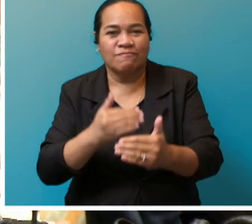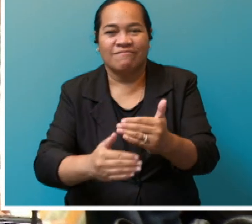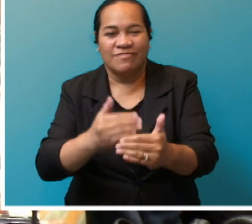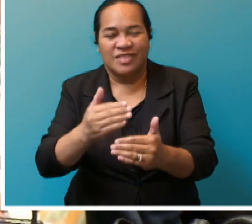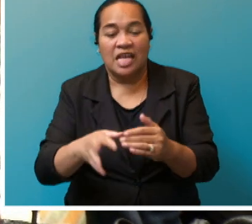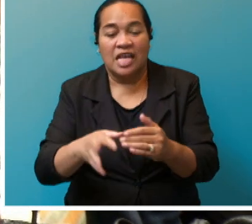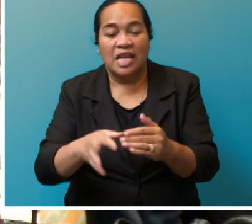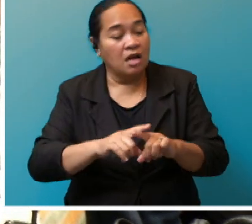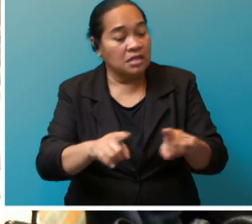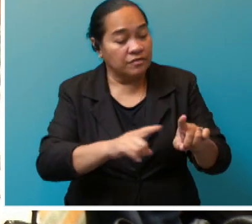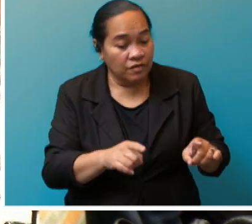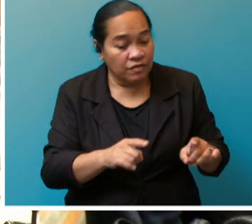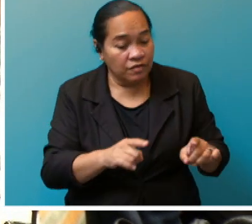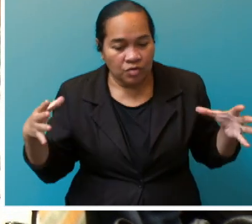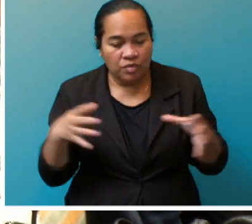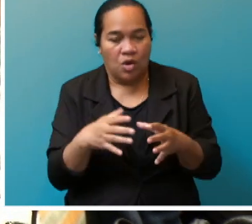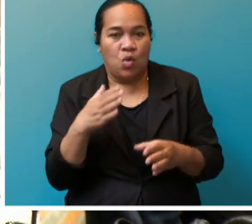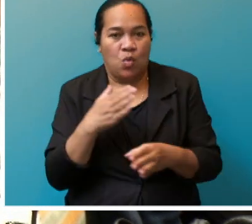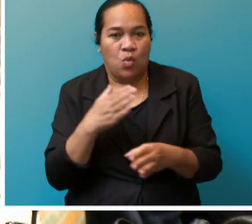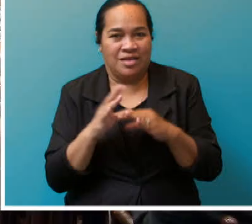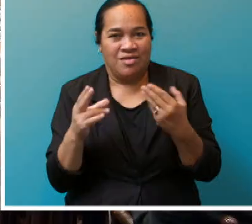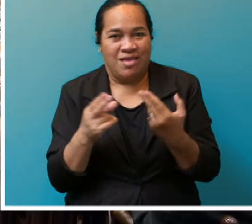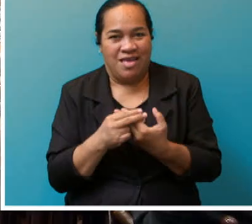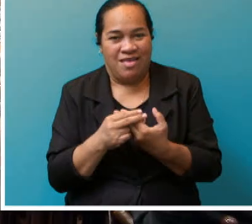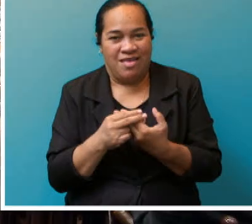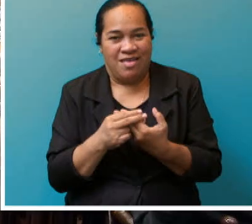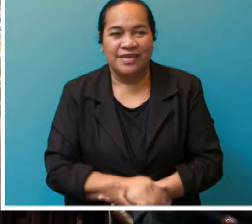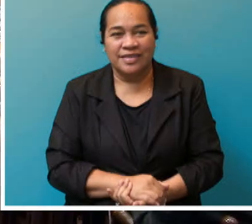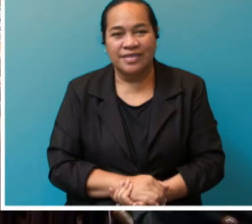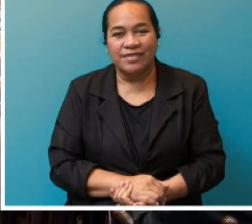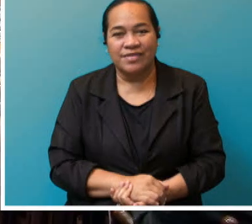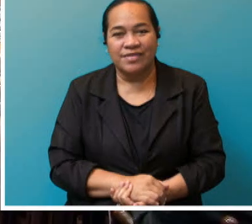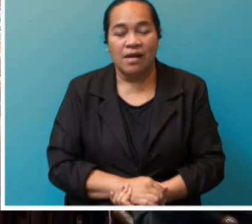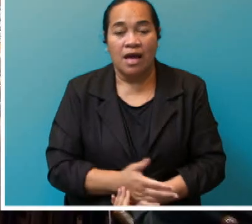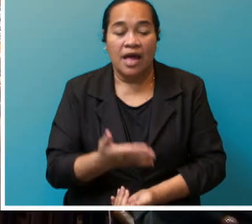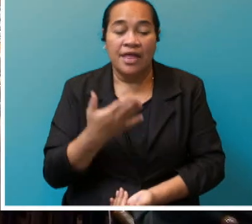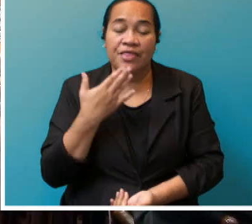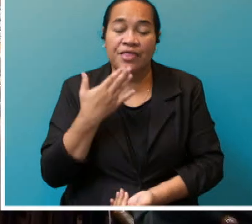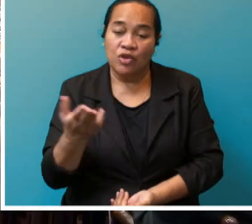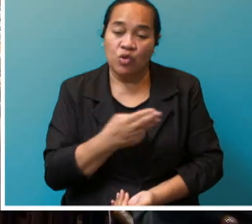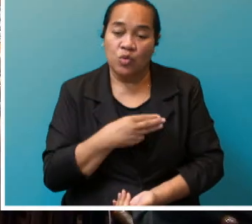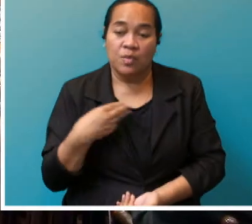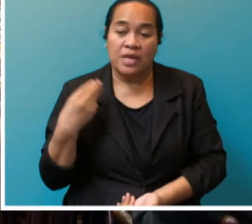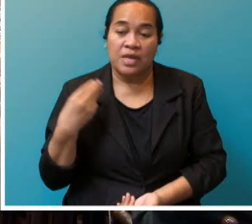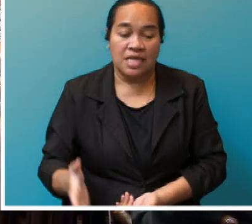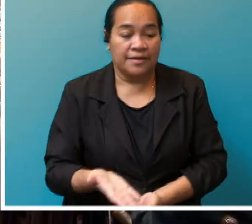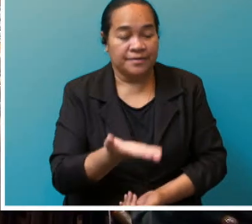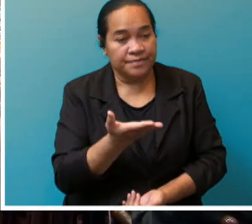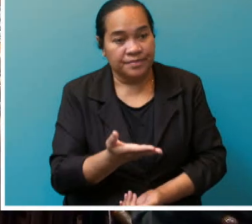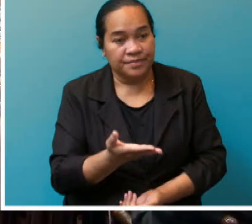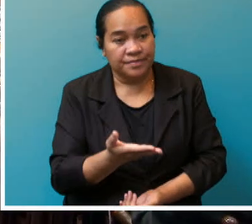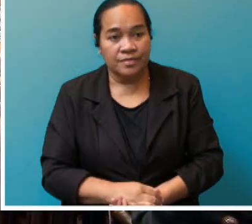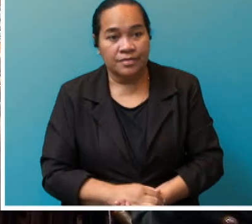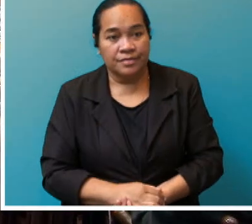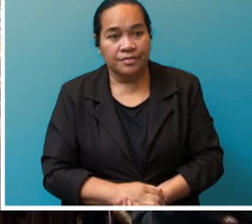resilience building effort. We now value, Mr. Speaker, sir. Thank the Minister, the Honourable Bulitavu.